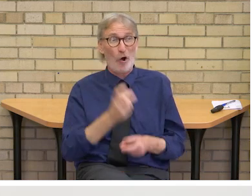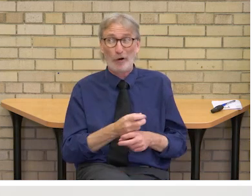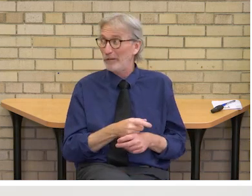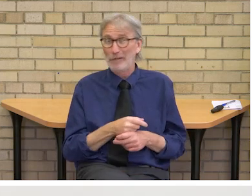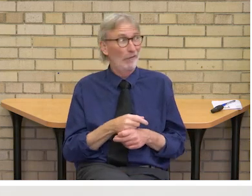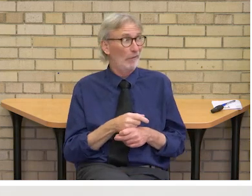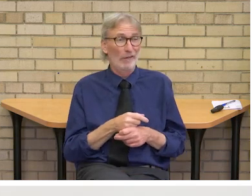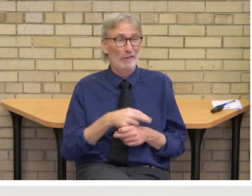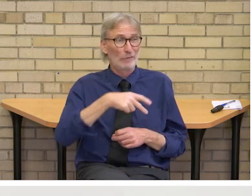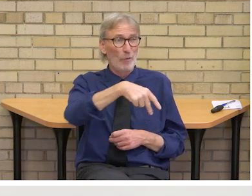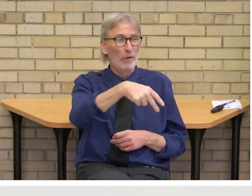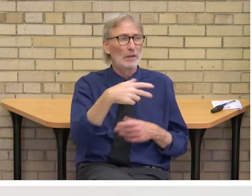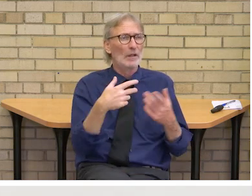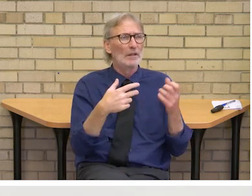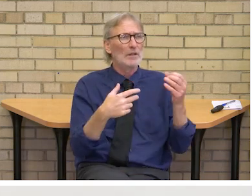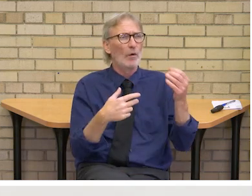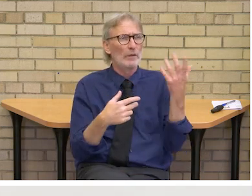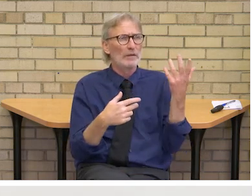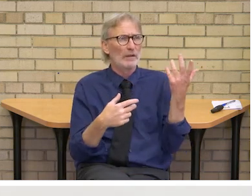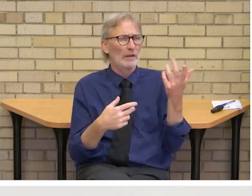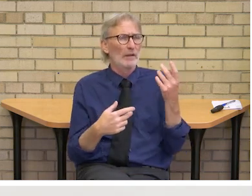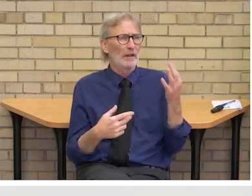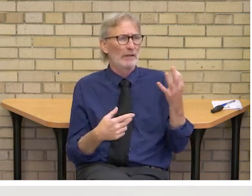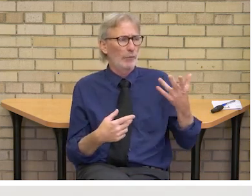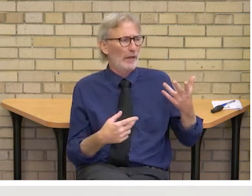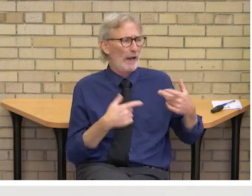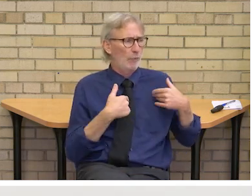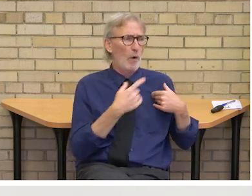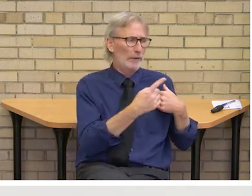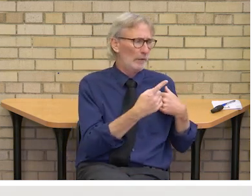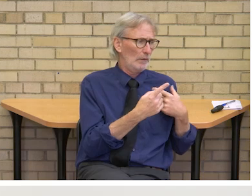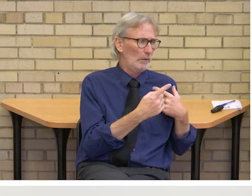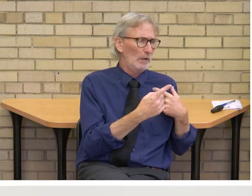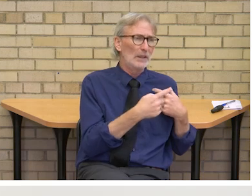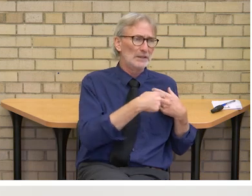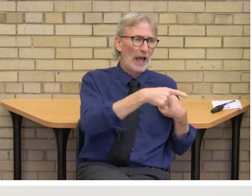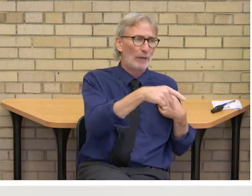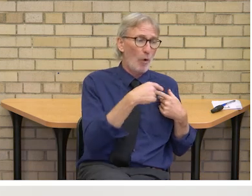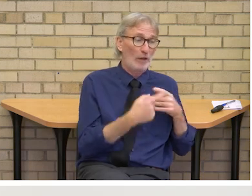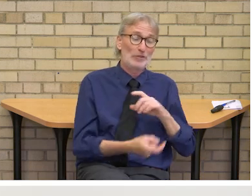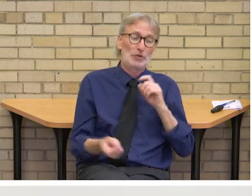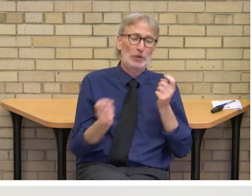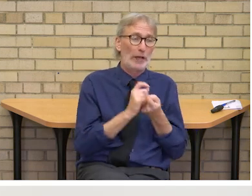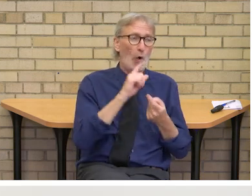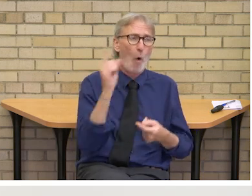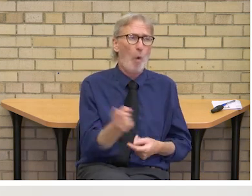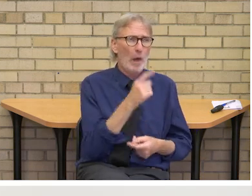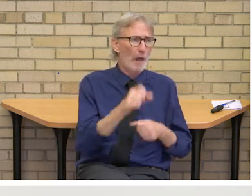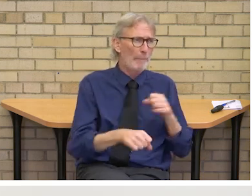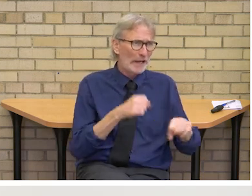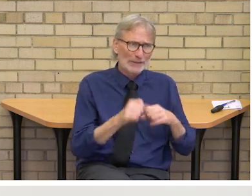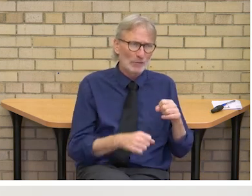So, I feel if we would have taken one of the sidewalks and turned it into a bike facility, we really would have impacted the